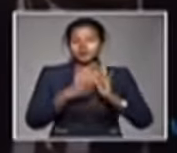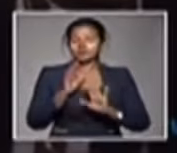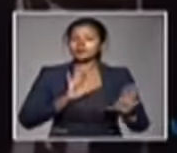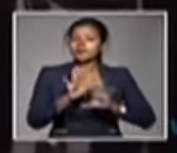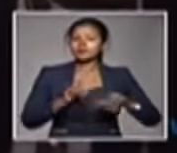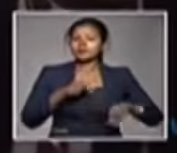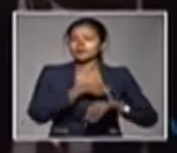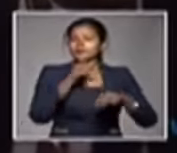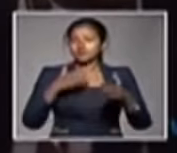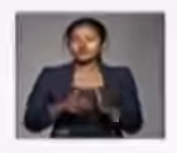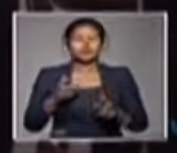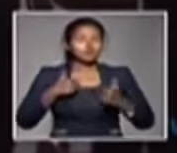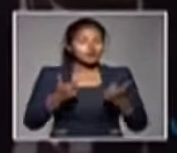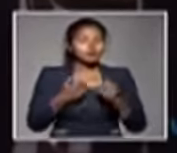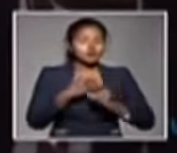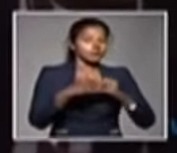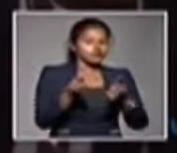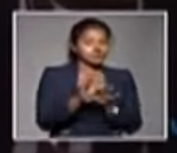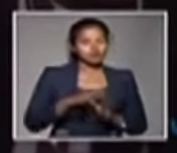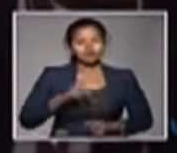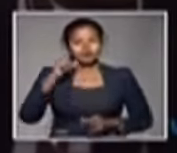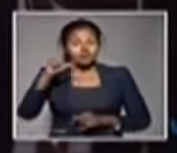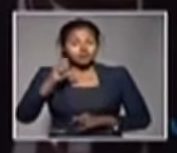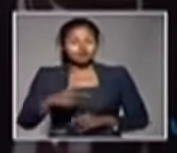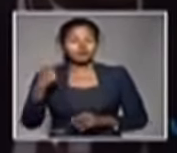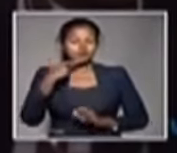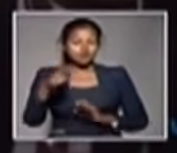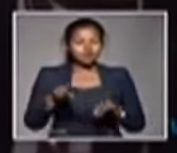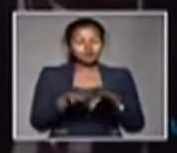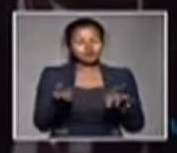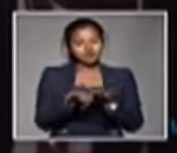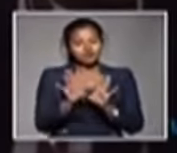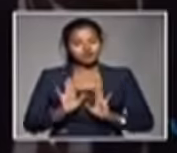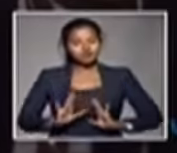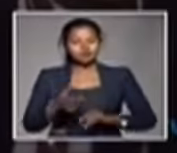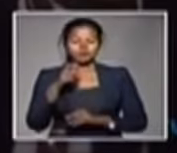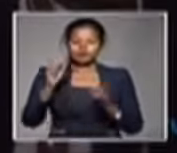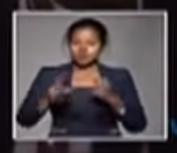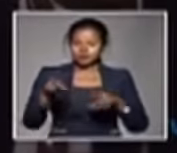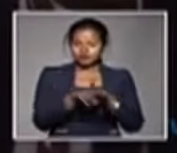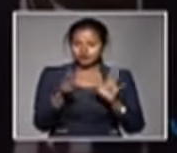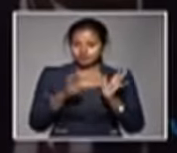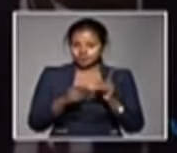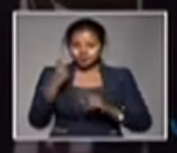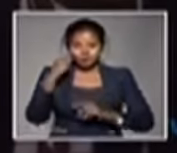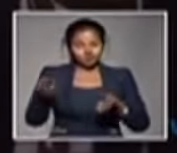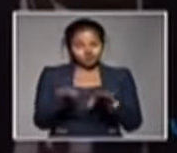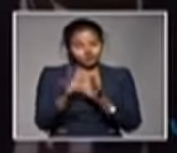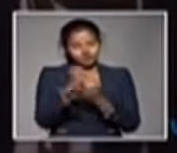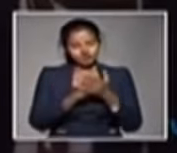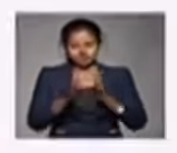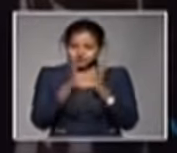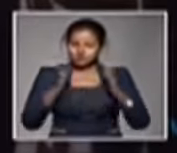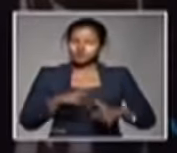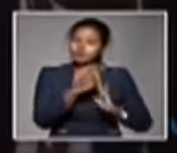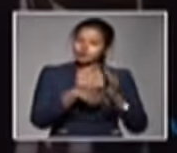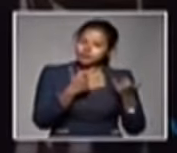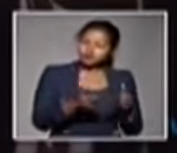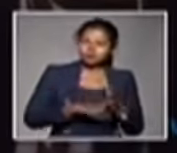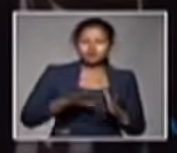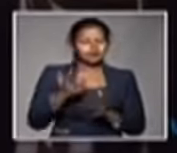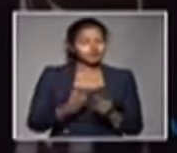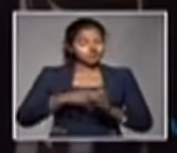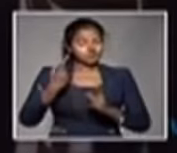situation in a much better manner include China, Thailand, Taiwan, Cambodia, Vietnam and Laos. The highest number of deaths have been reported from